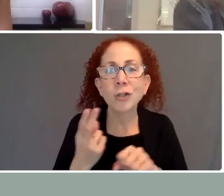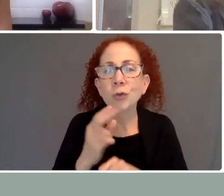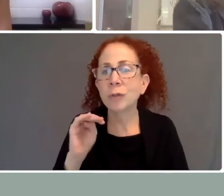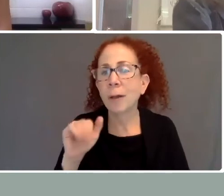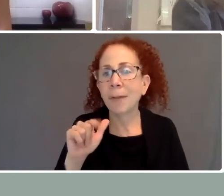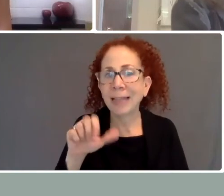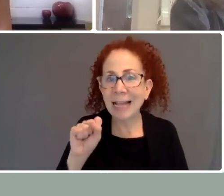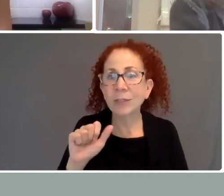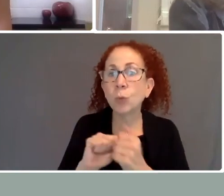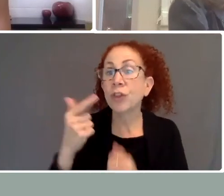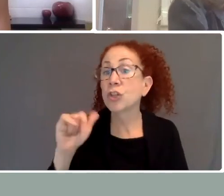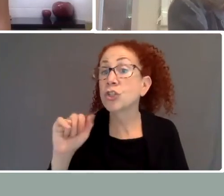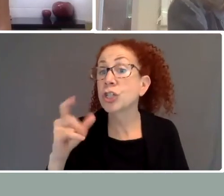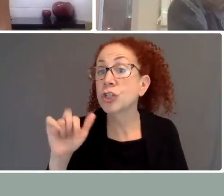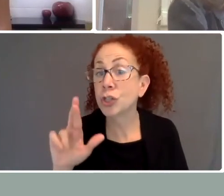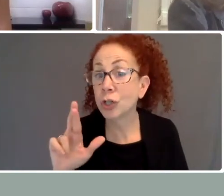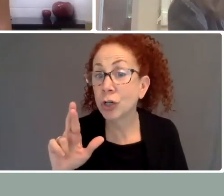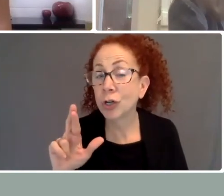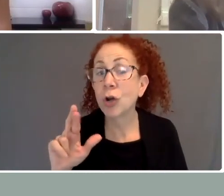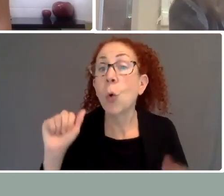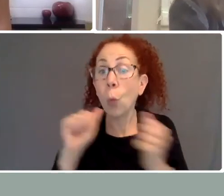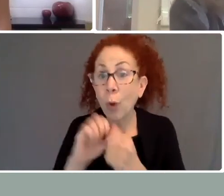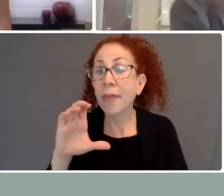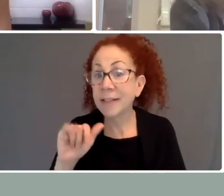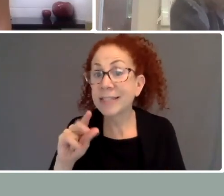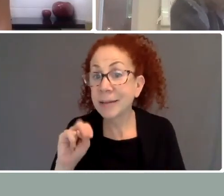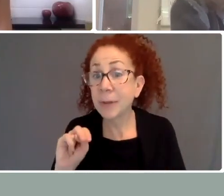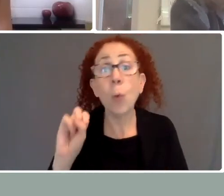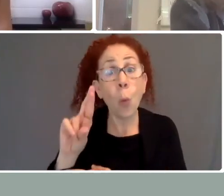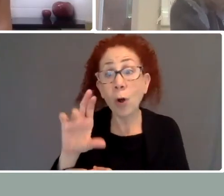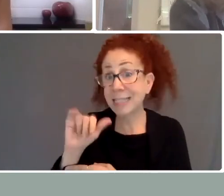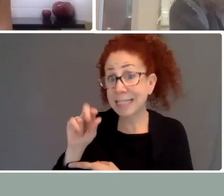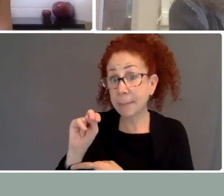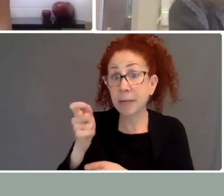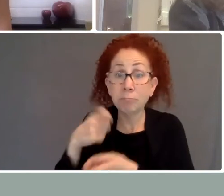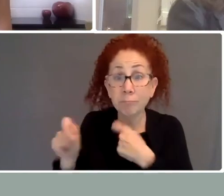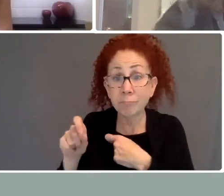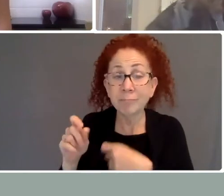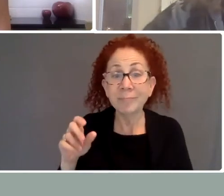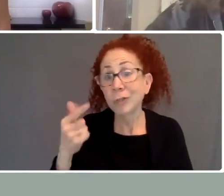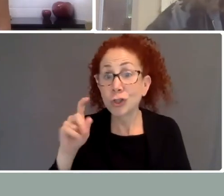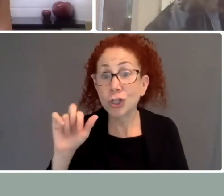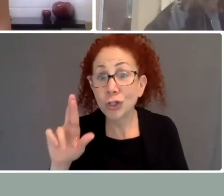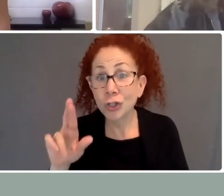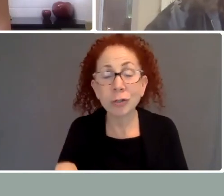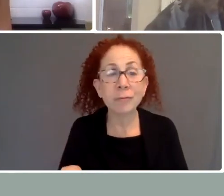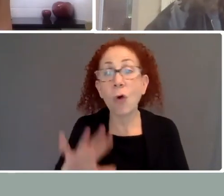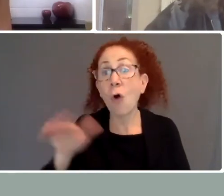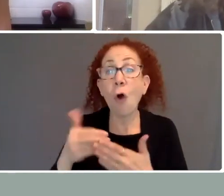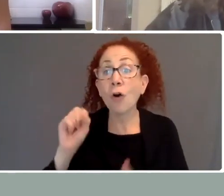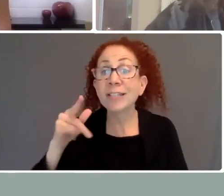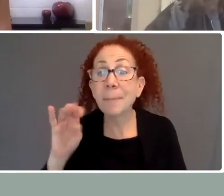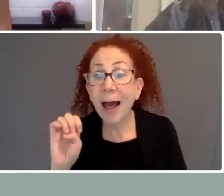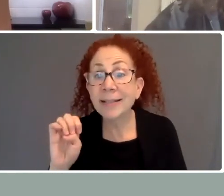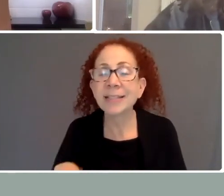molasses and ginger, you know, either with the cinnamon or instead of the cinnamon. And that'd be nice, like, or do like an allspice or